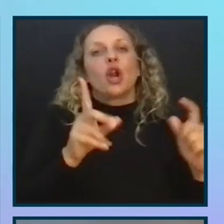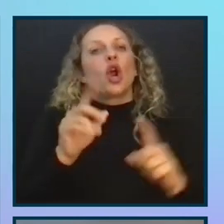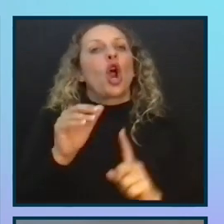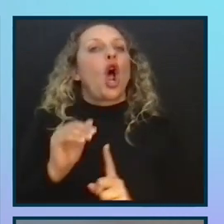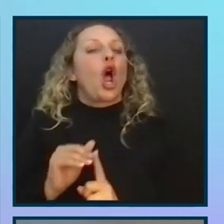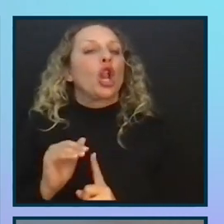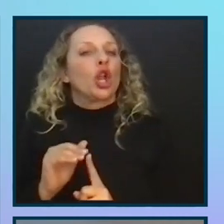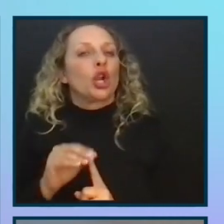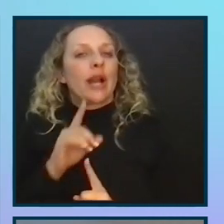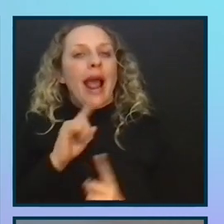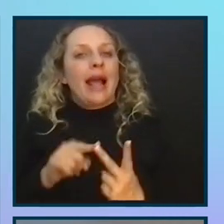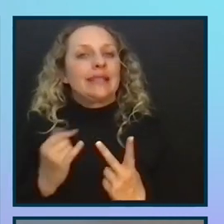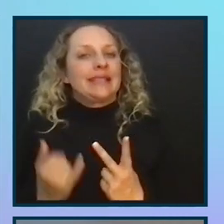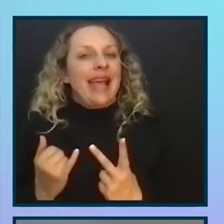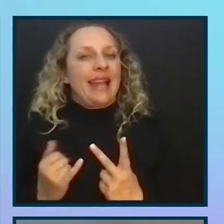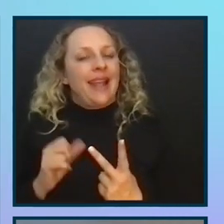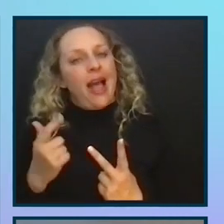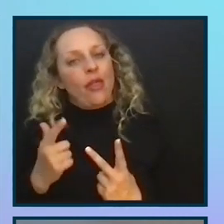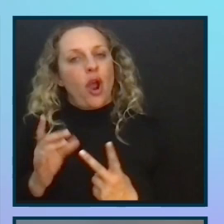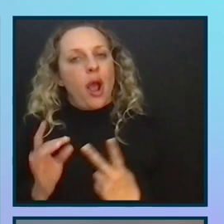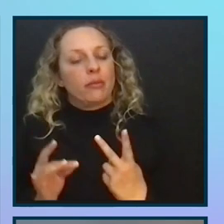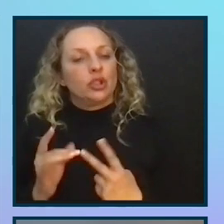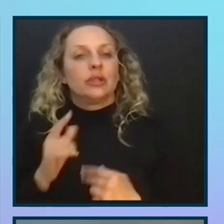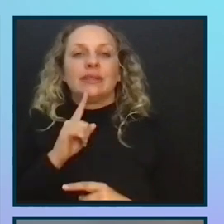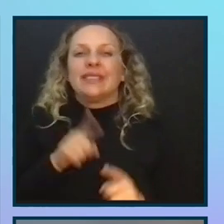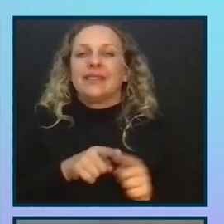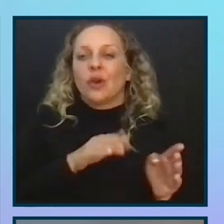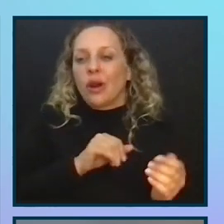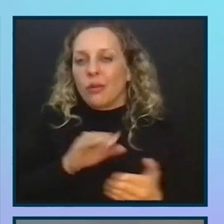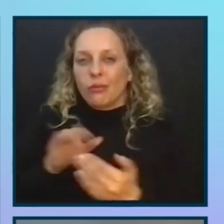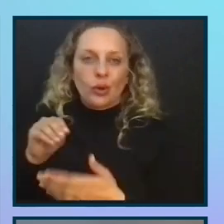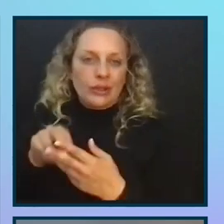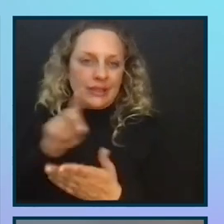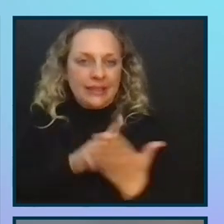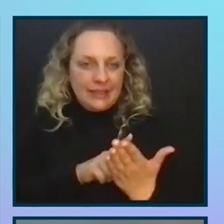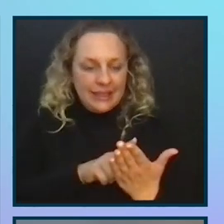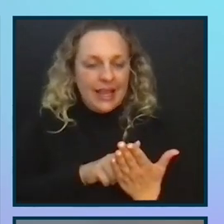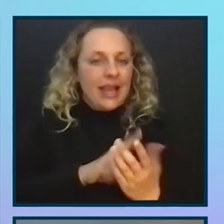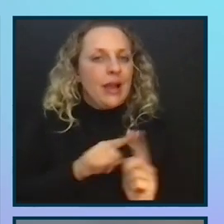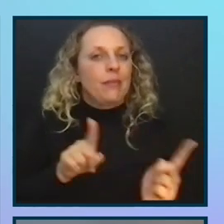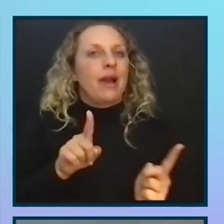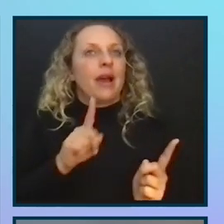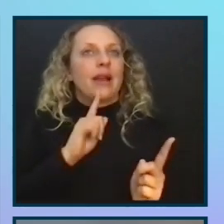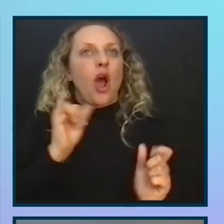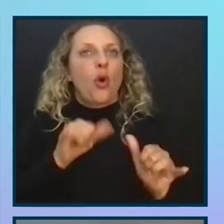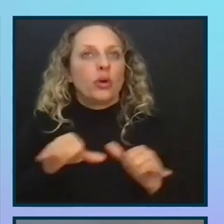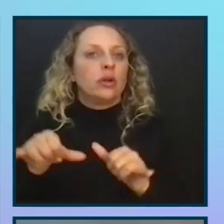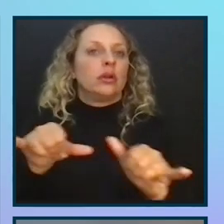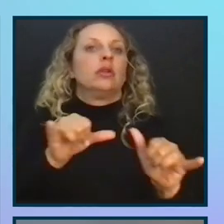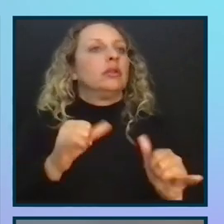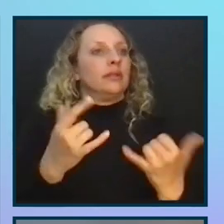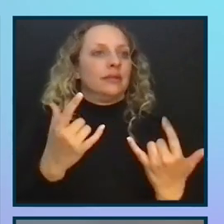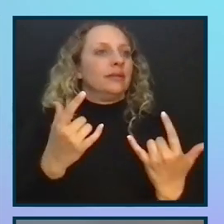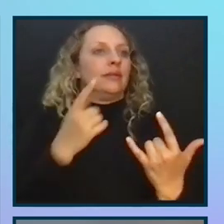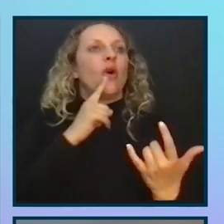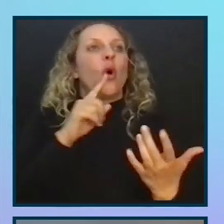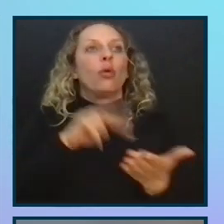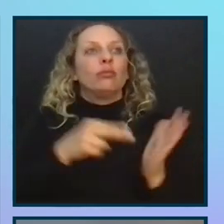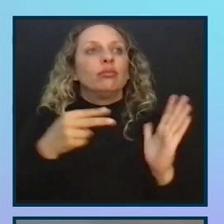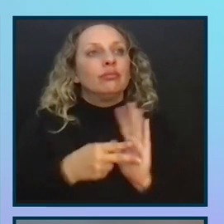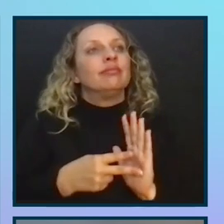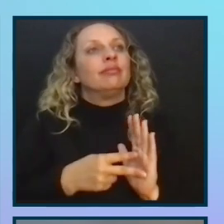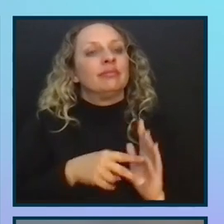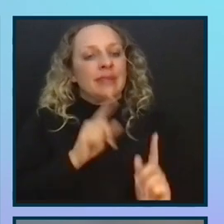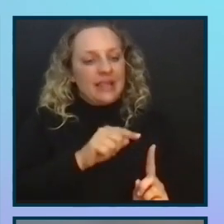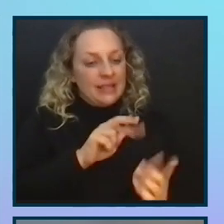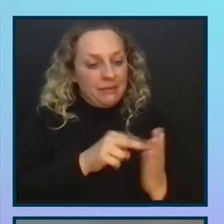and status. These are often used in different ways within the design community, but not always in a way that reflects their proper meaning for ARIA